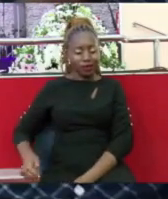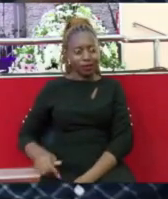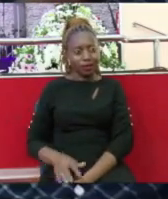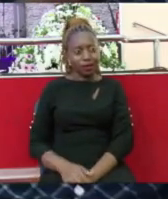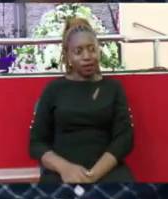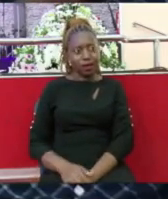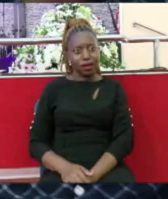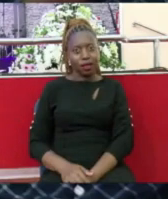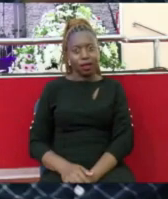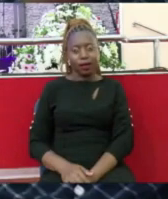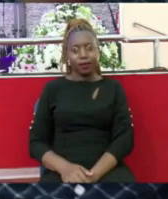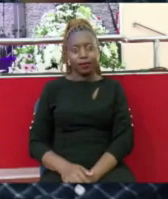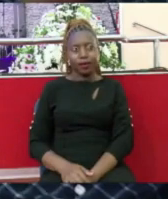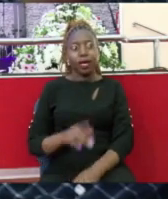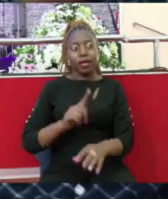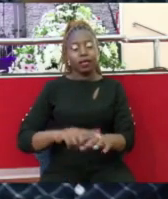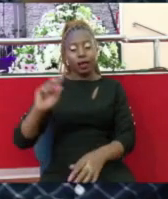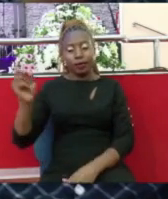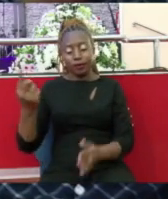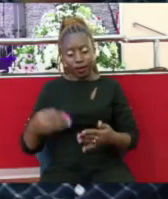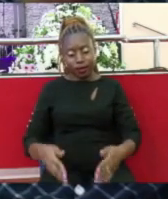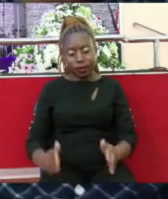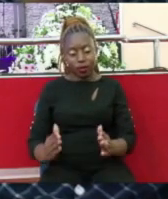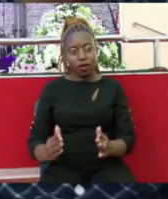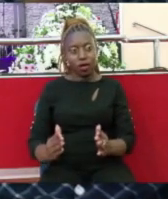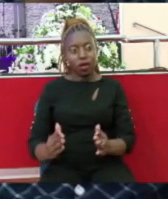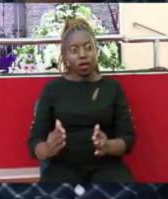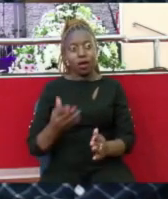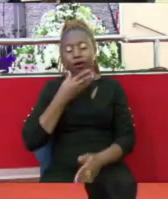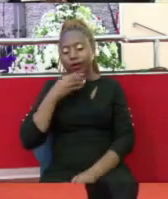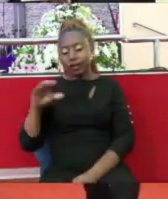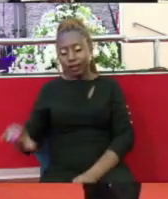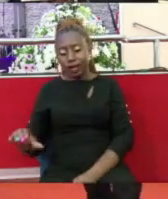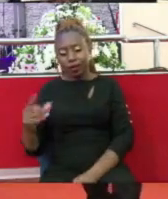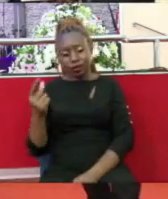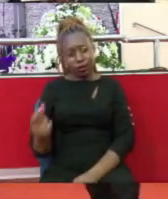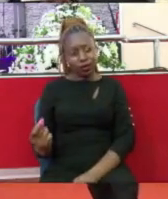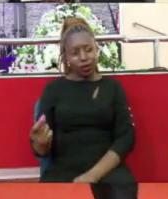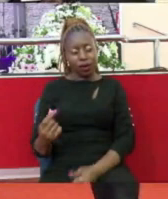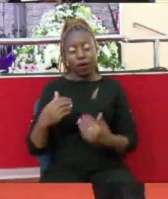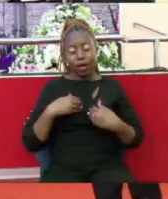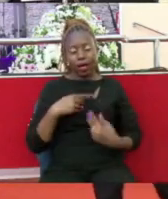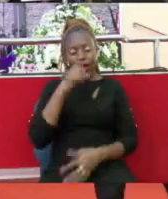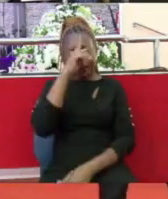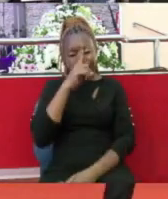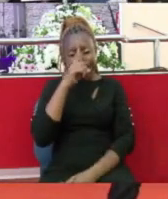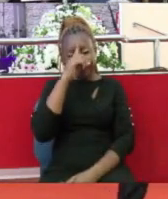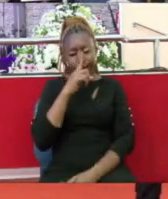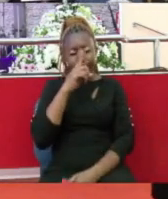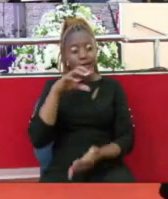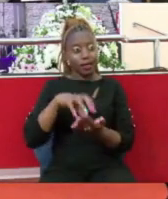When my firstborn son was small, there was a serious case because a parent came